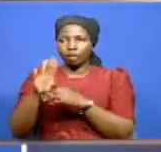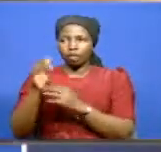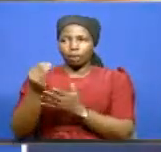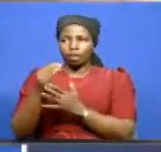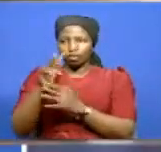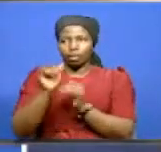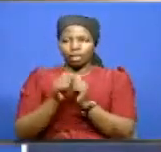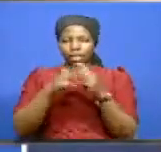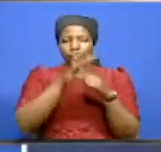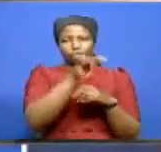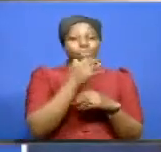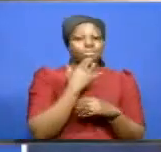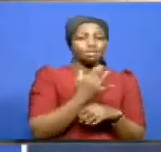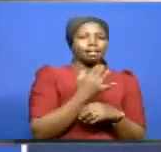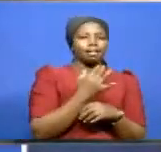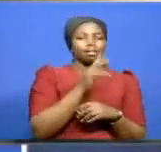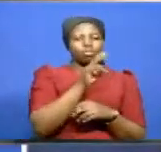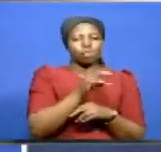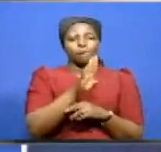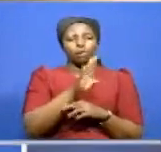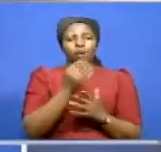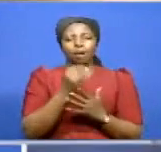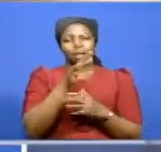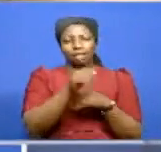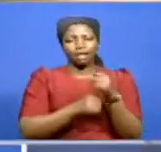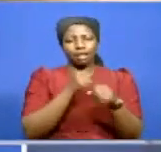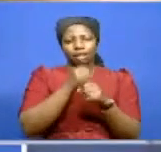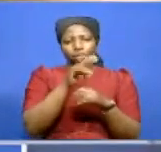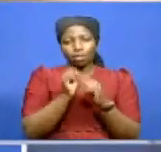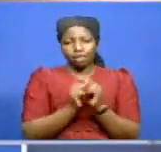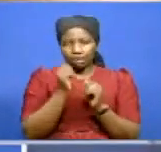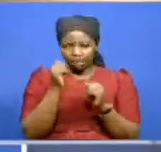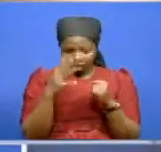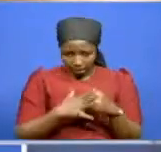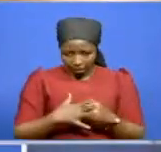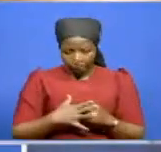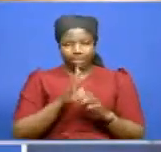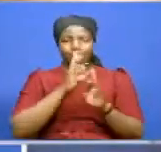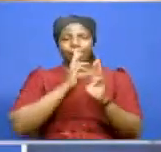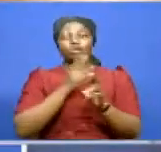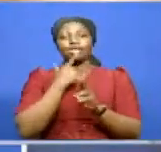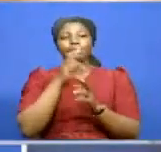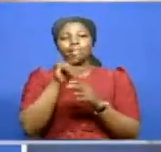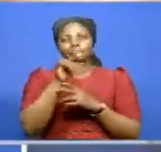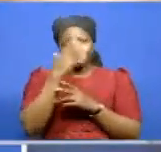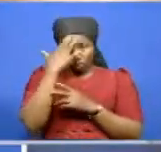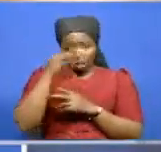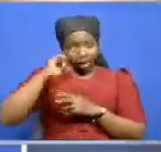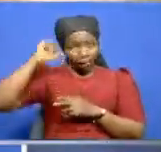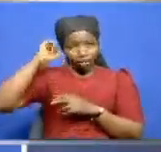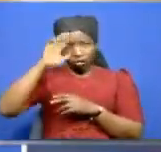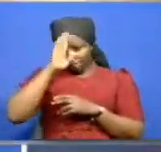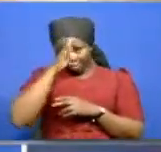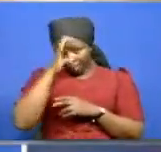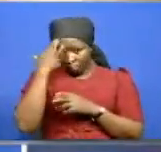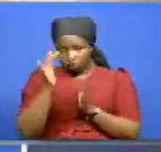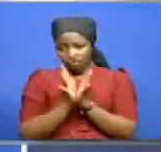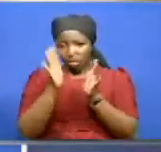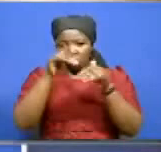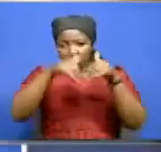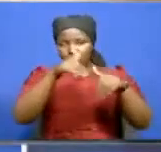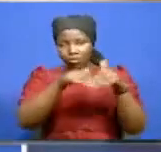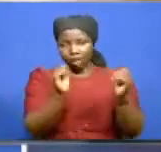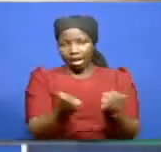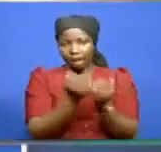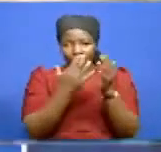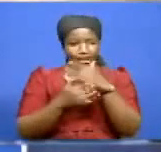from 320 billion shillings in 2018. The report attributes these to political uncertainty occasioned by the general elections that were